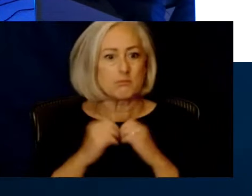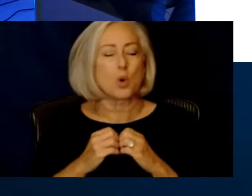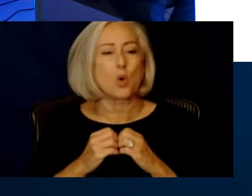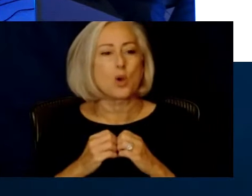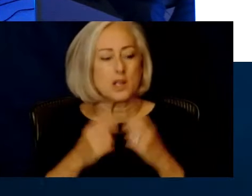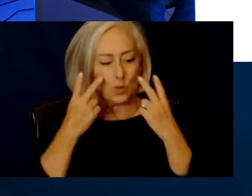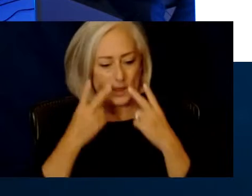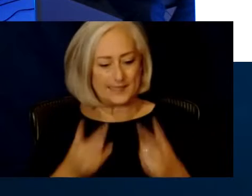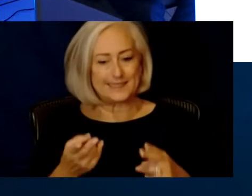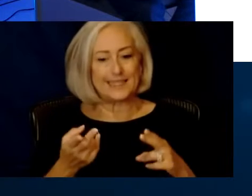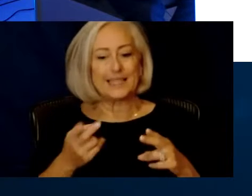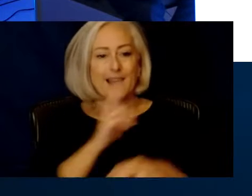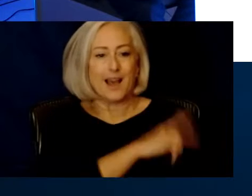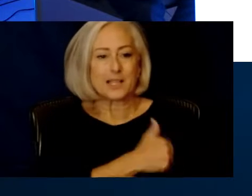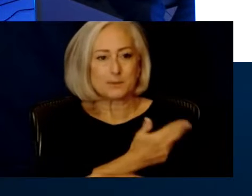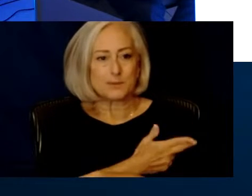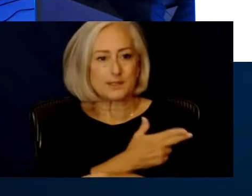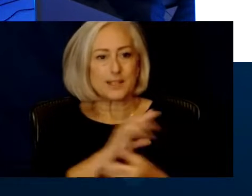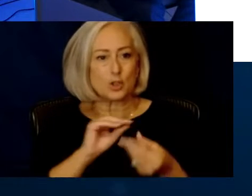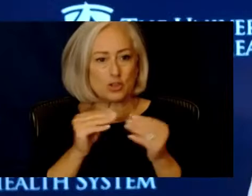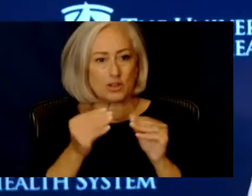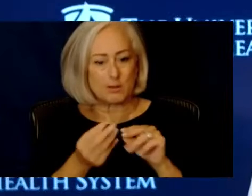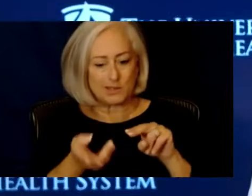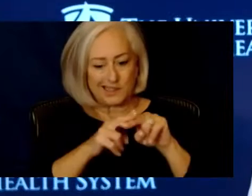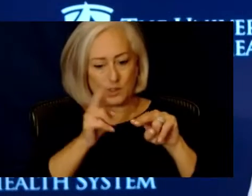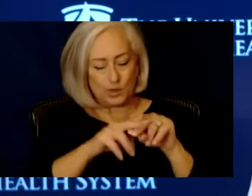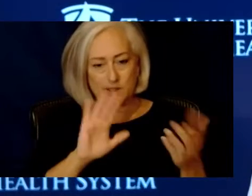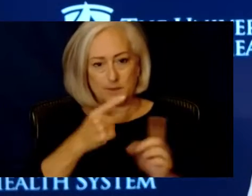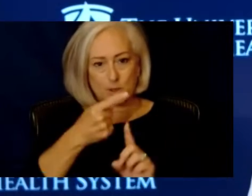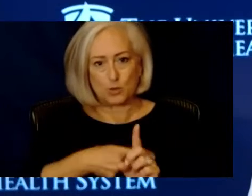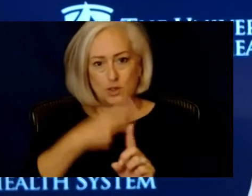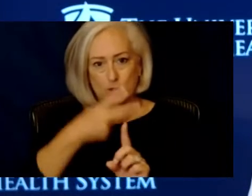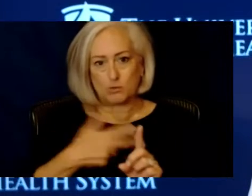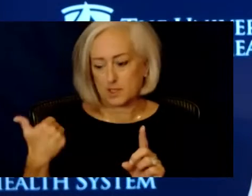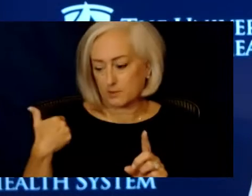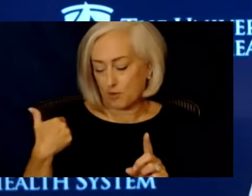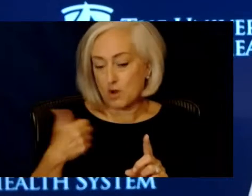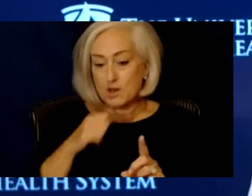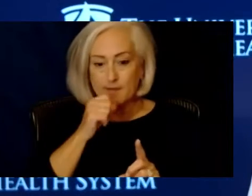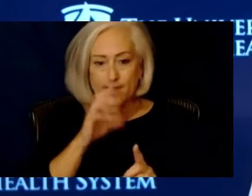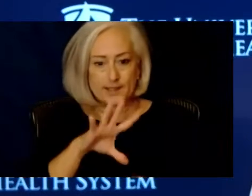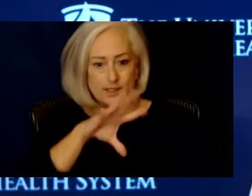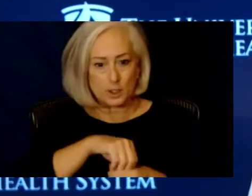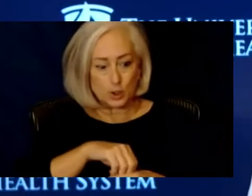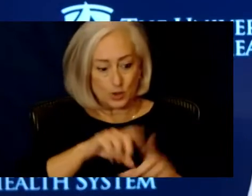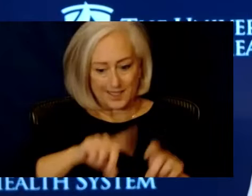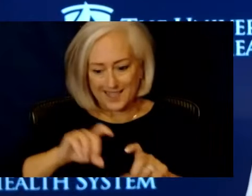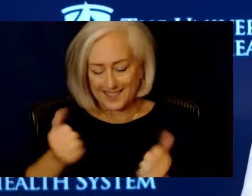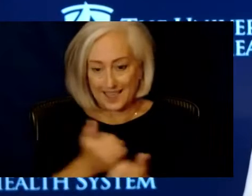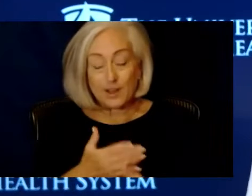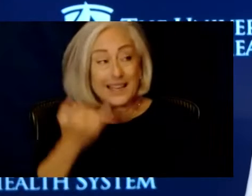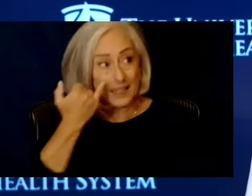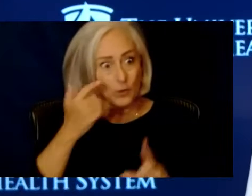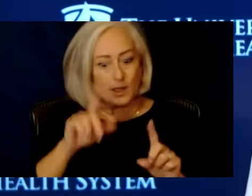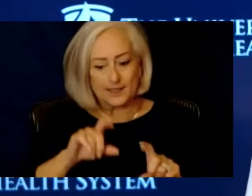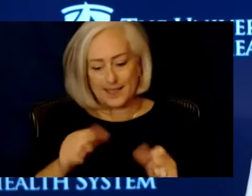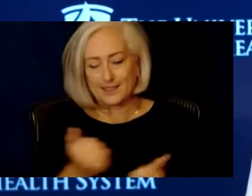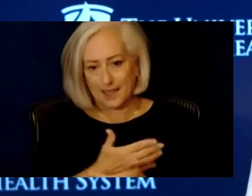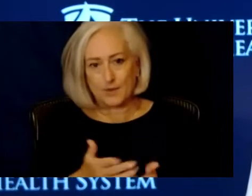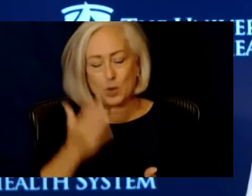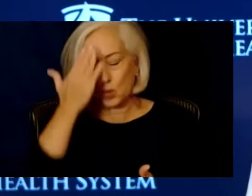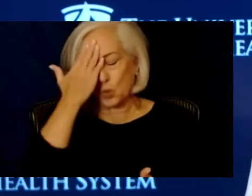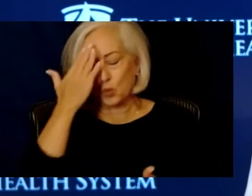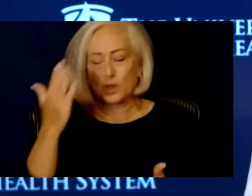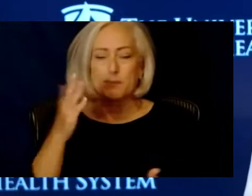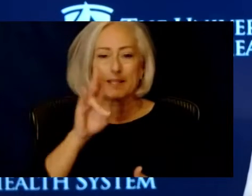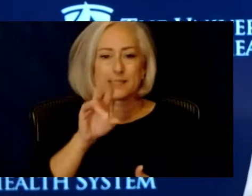than they were a month ago or 2 months ago, and that doesn't even account for the fact we don't test everybody. If we tested everybody, we'd probably be in the 70 to 80 case